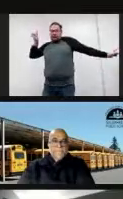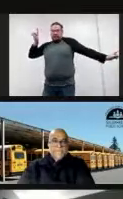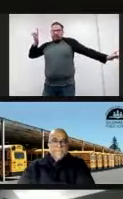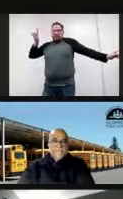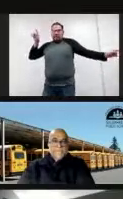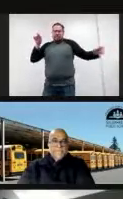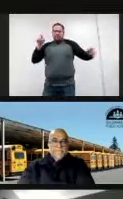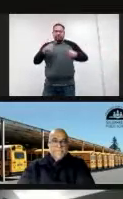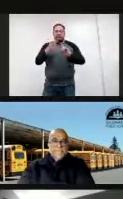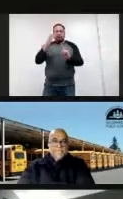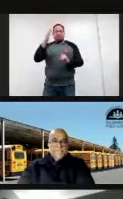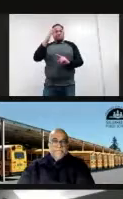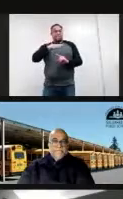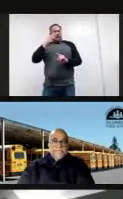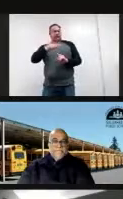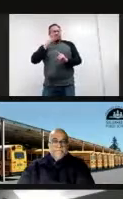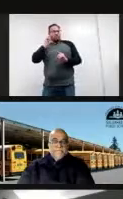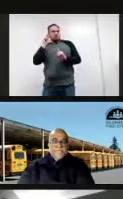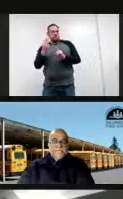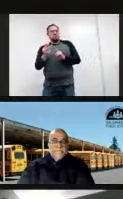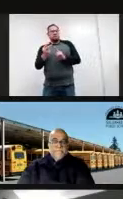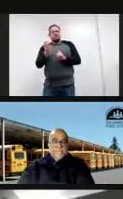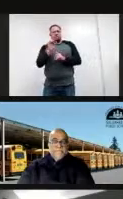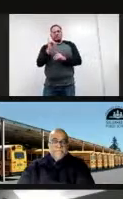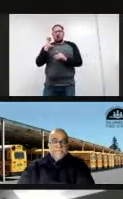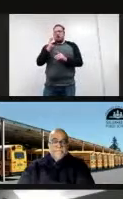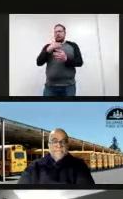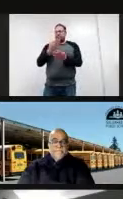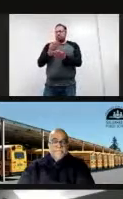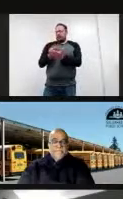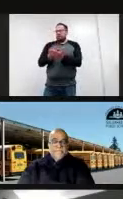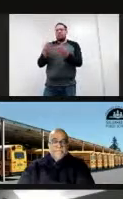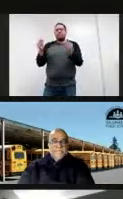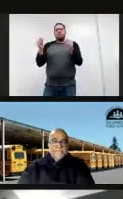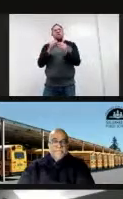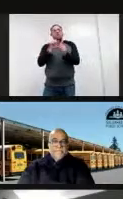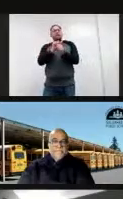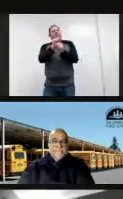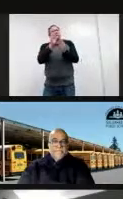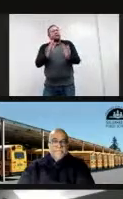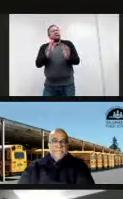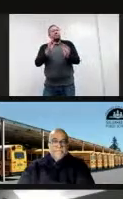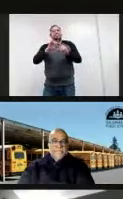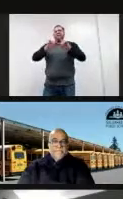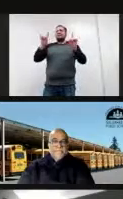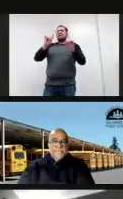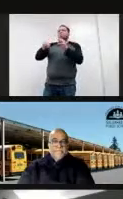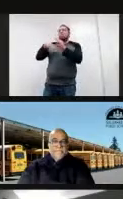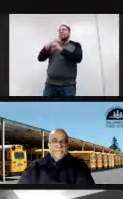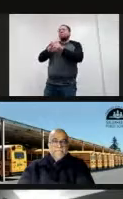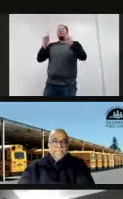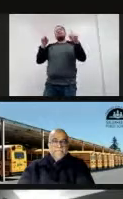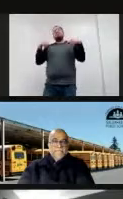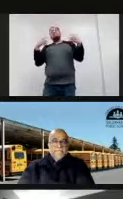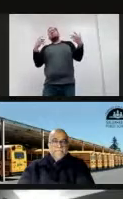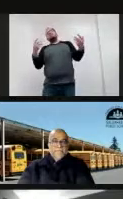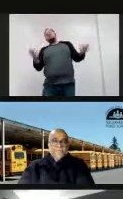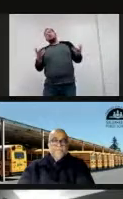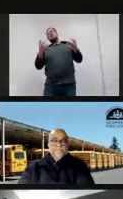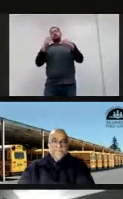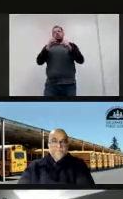consider much larger budgets, more employees. It's a different world, but it's just shocking